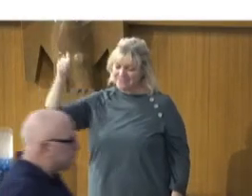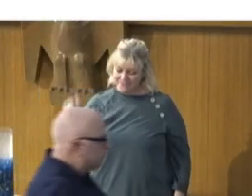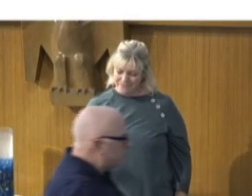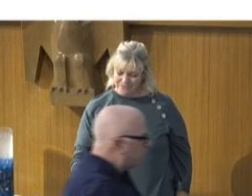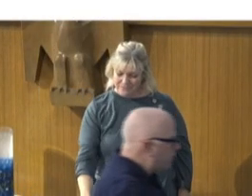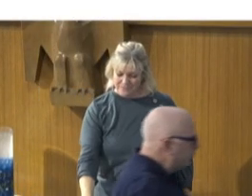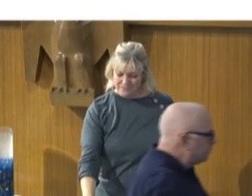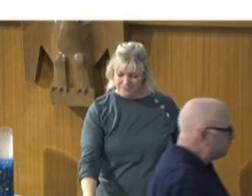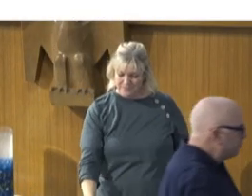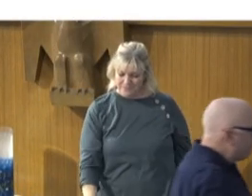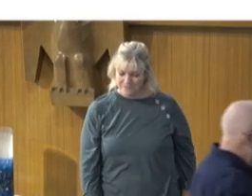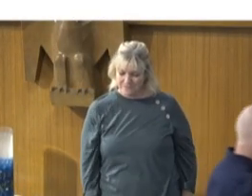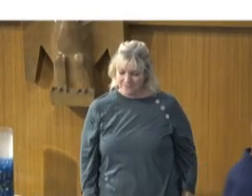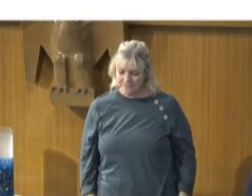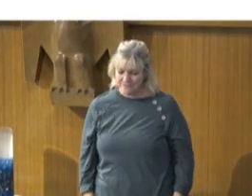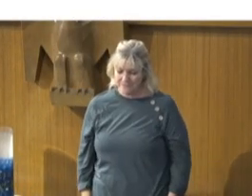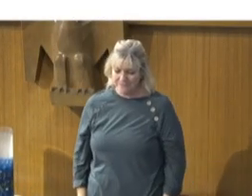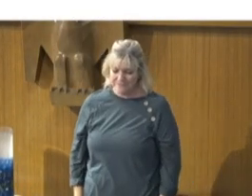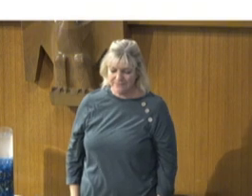greater,